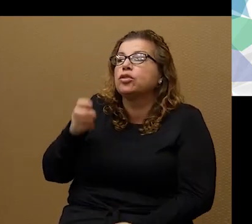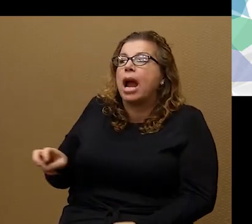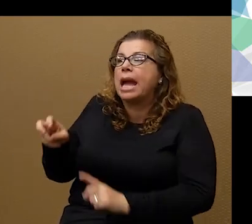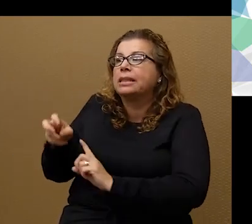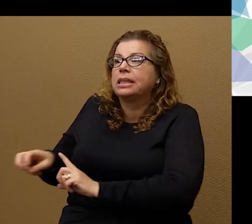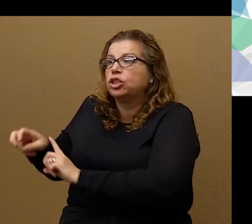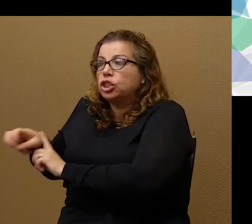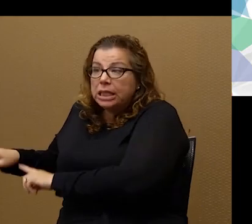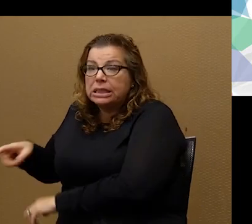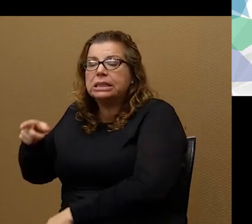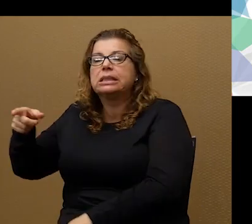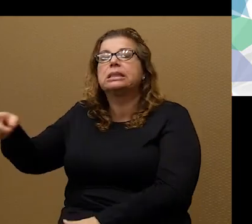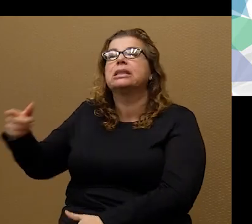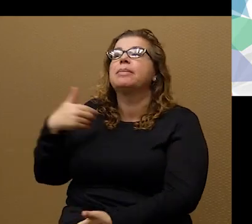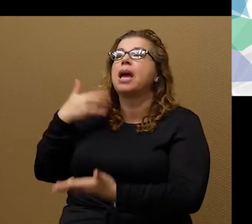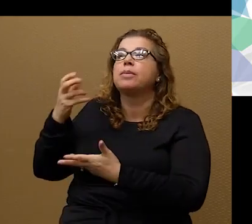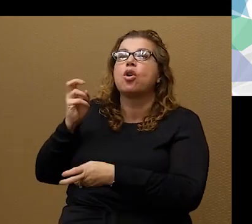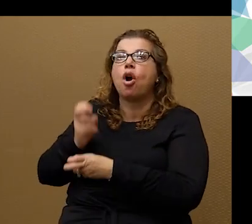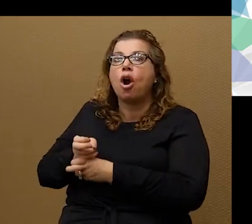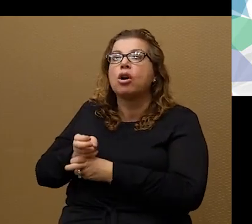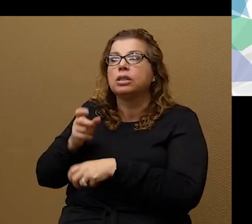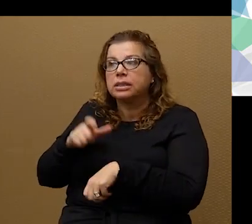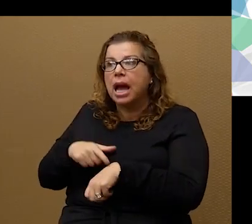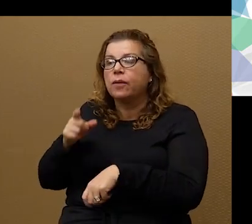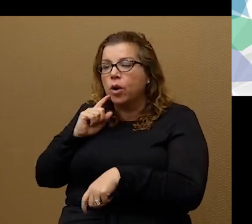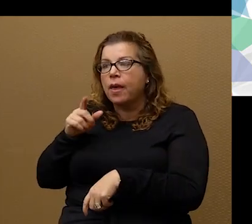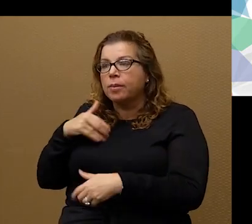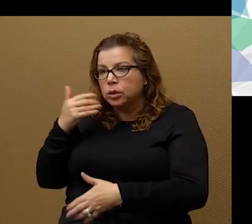might be hard for them to move throughout the day.